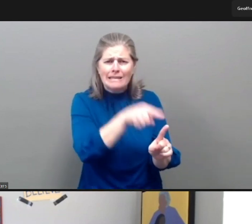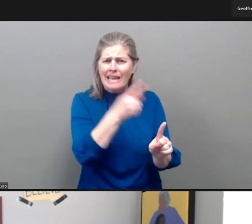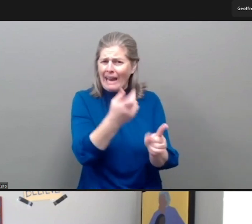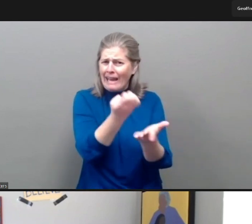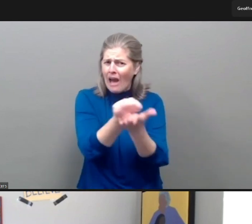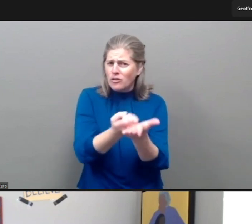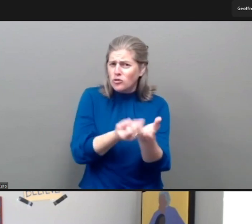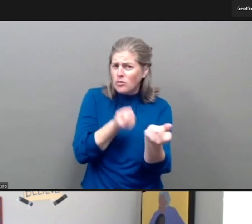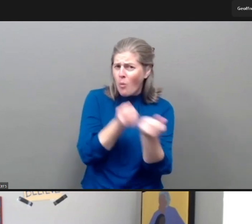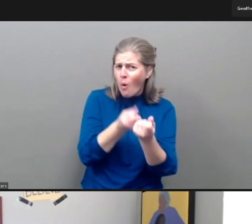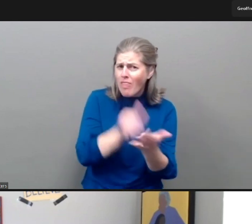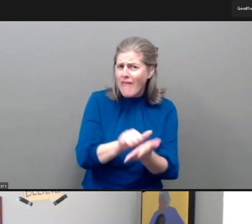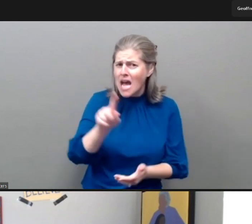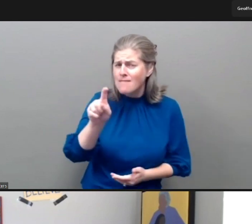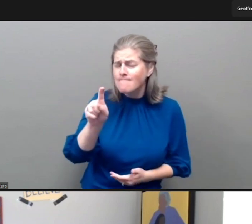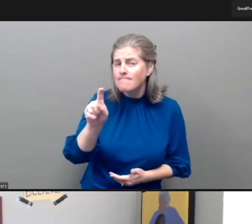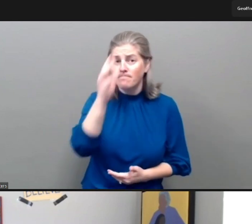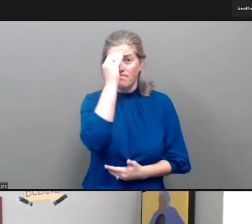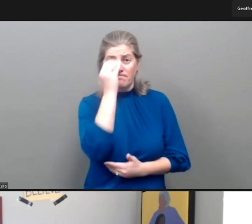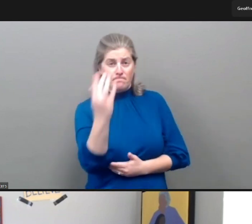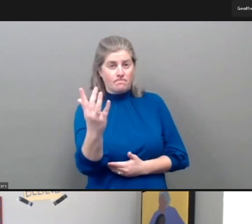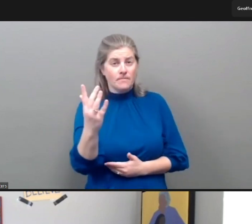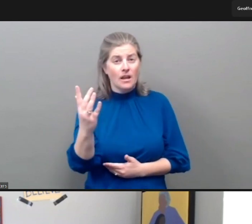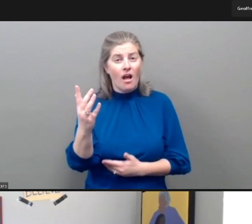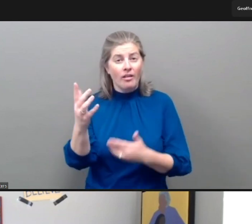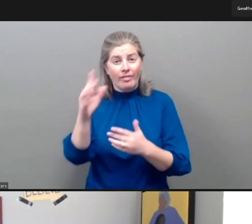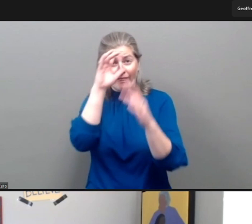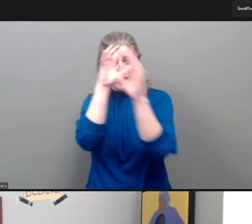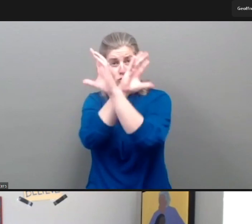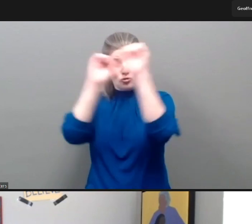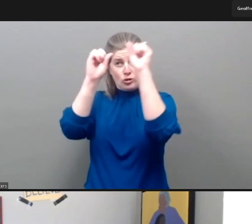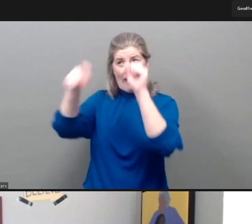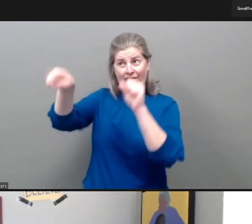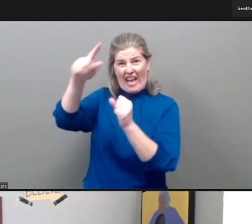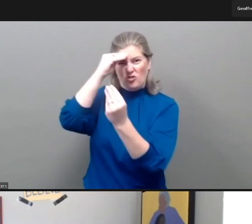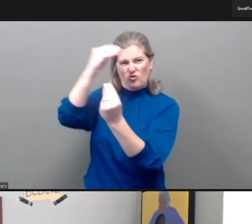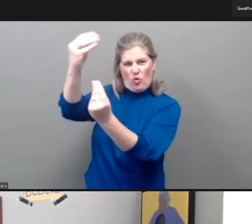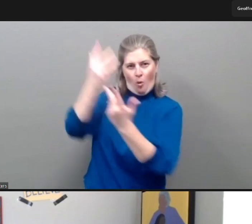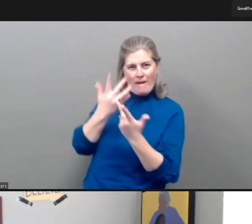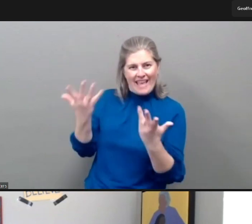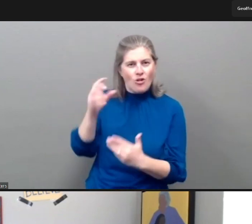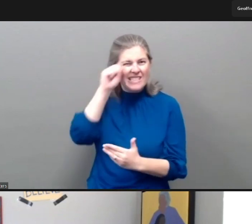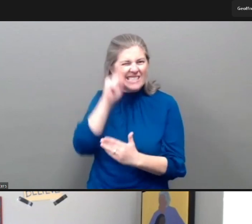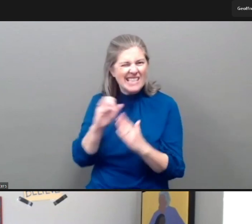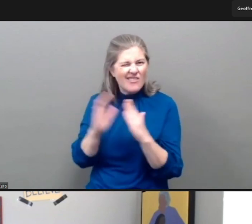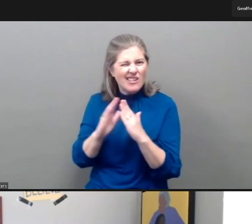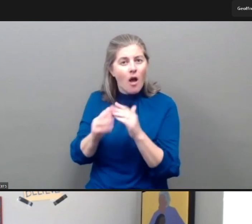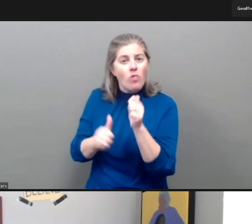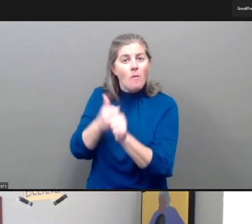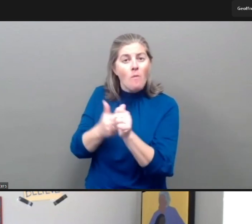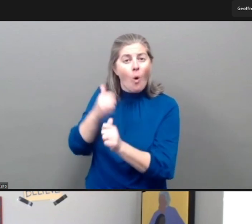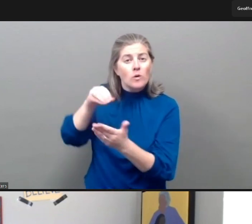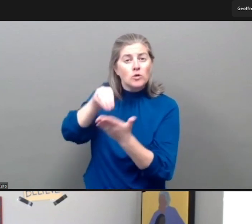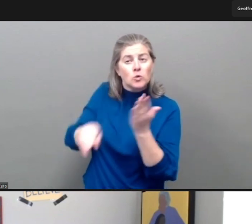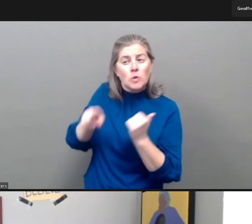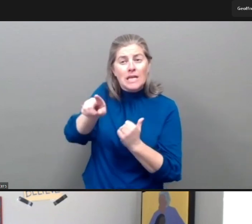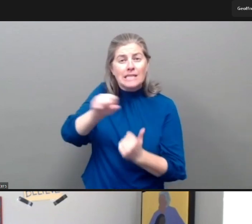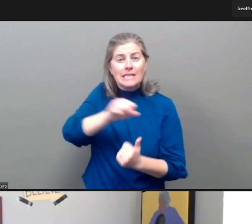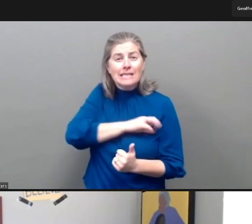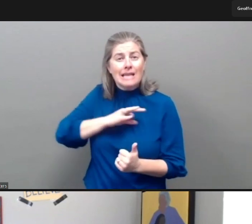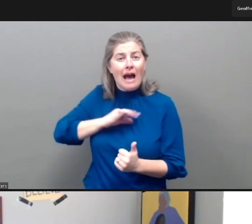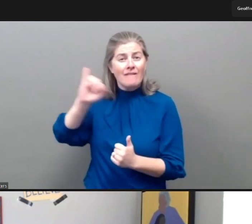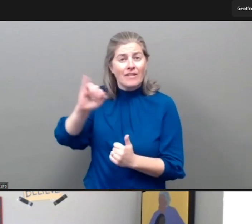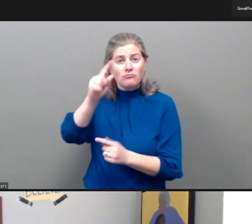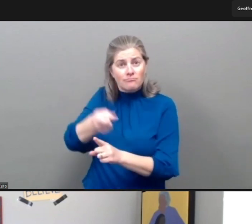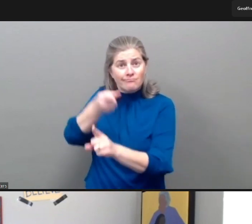that theory? And by the way, I'm told by the superintendent here in Silver City that most student and staff infections are actually